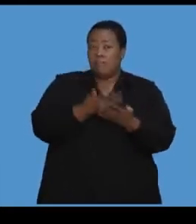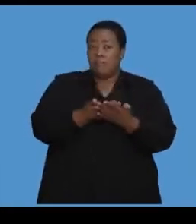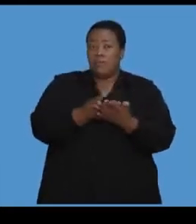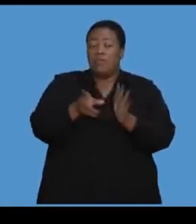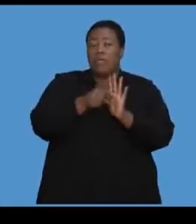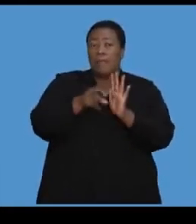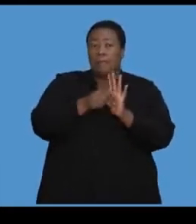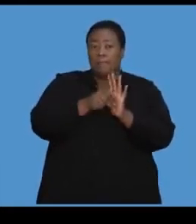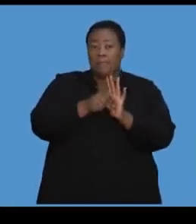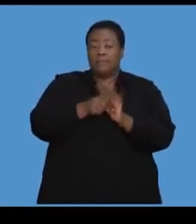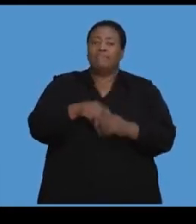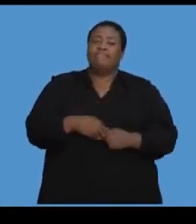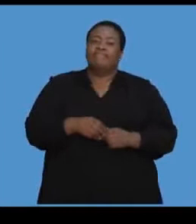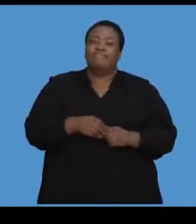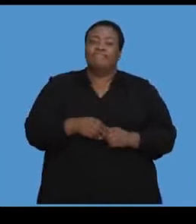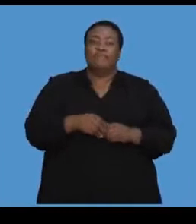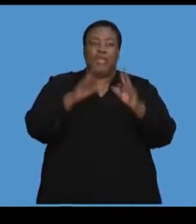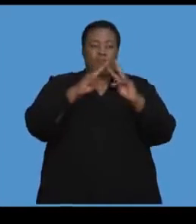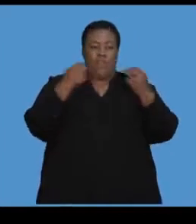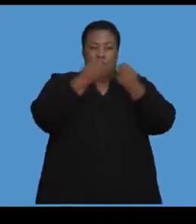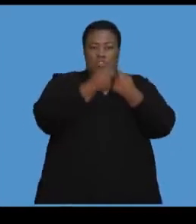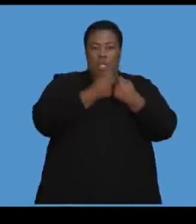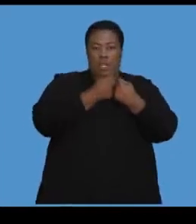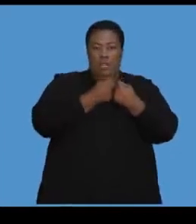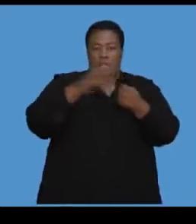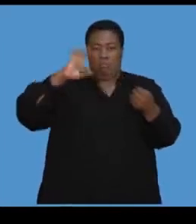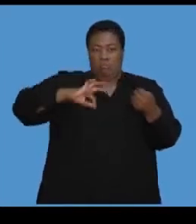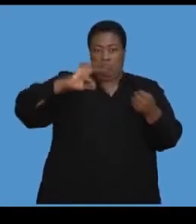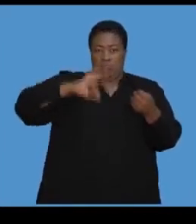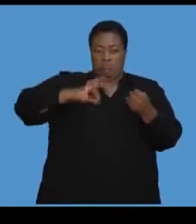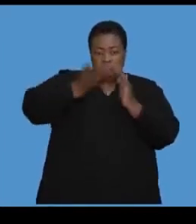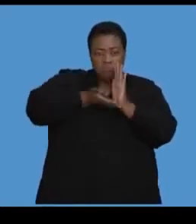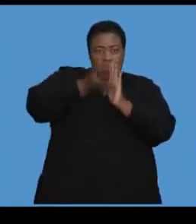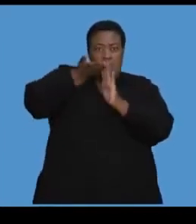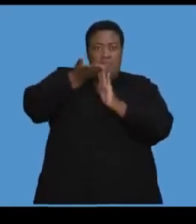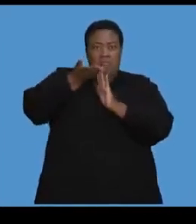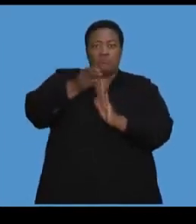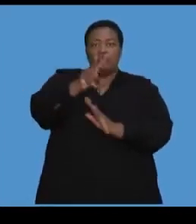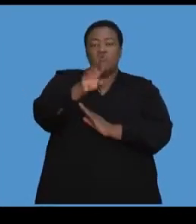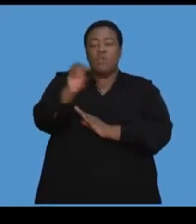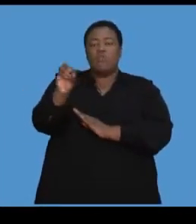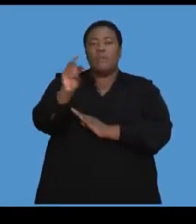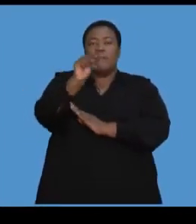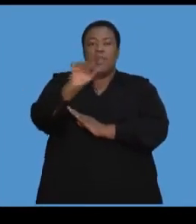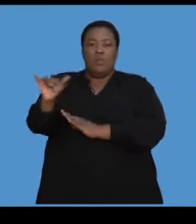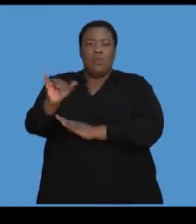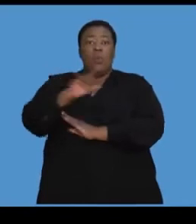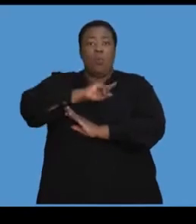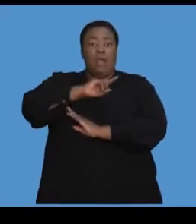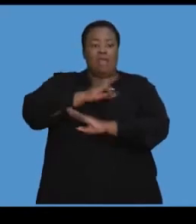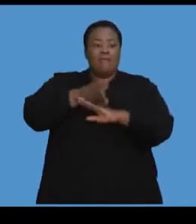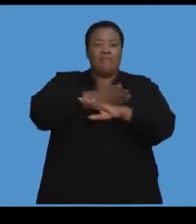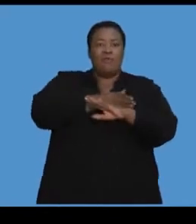if the national income increases by 200 million as a result of an investment of 50